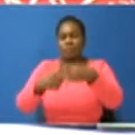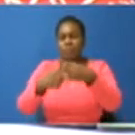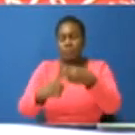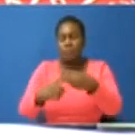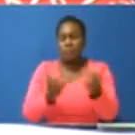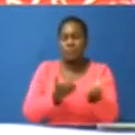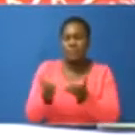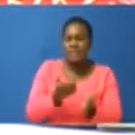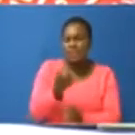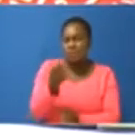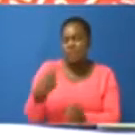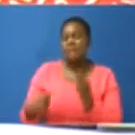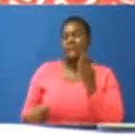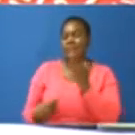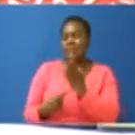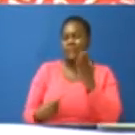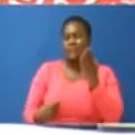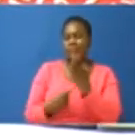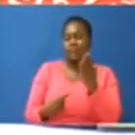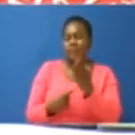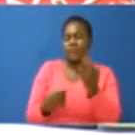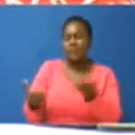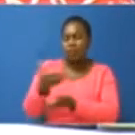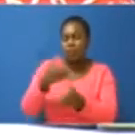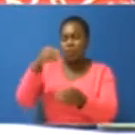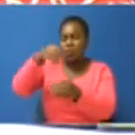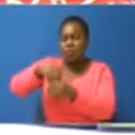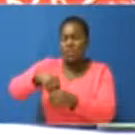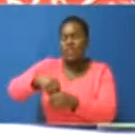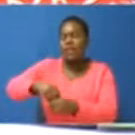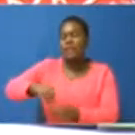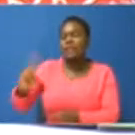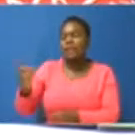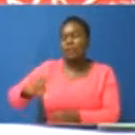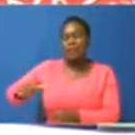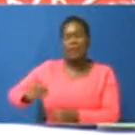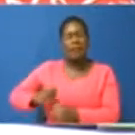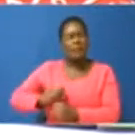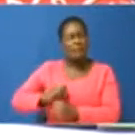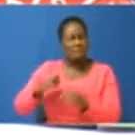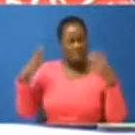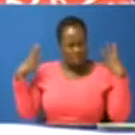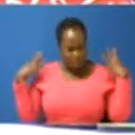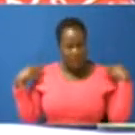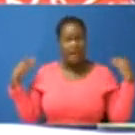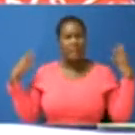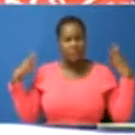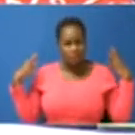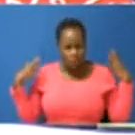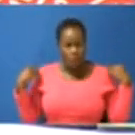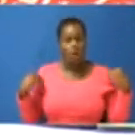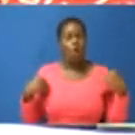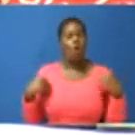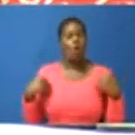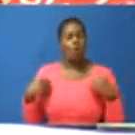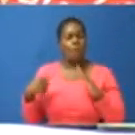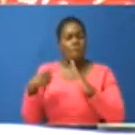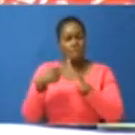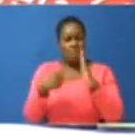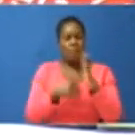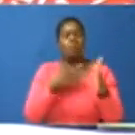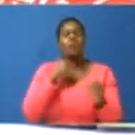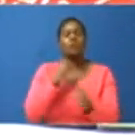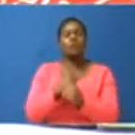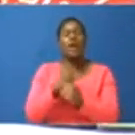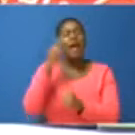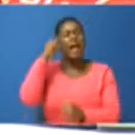entrepreneurs digitizing the economy within nairobi county government very practical salient steps that he wants to take so i